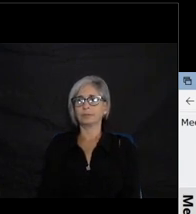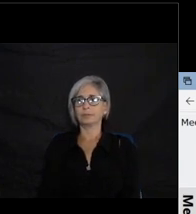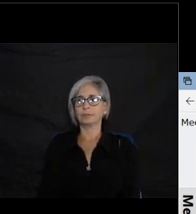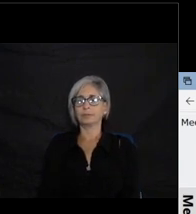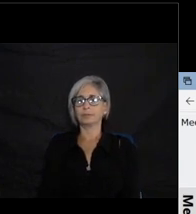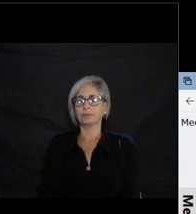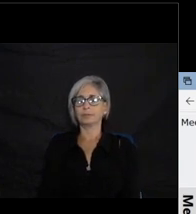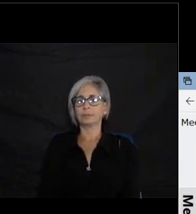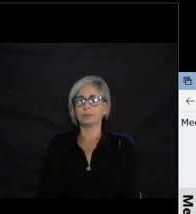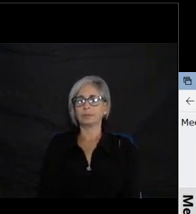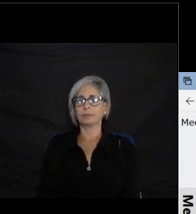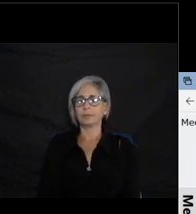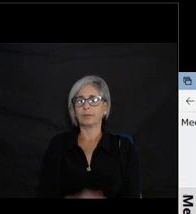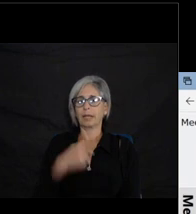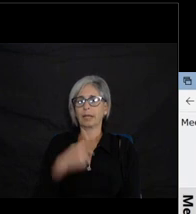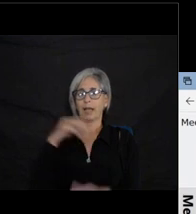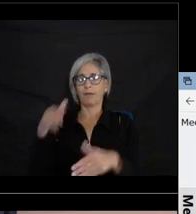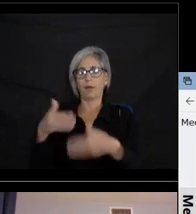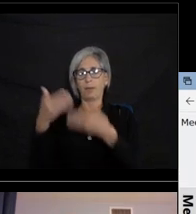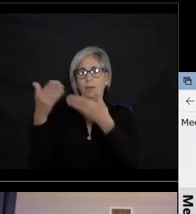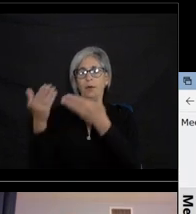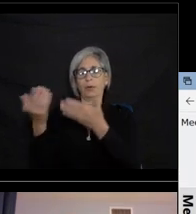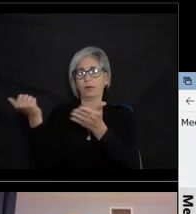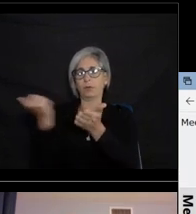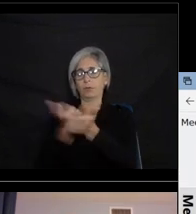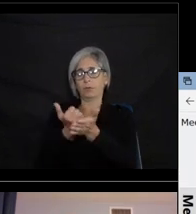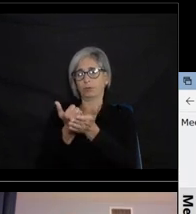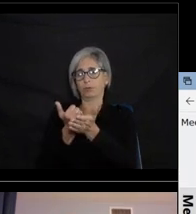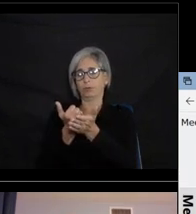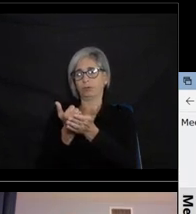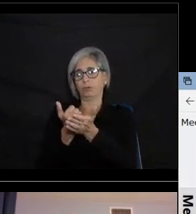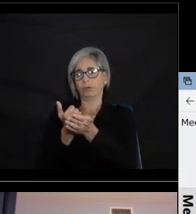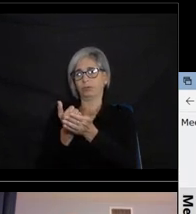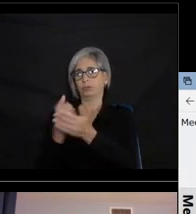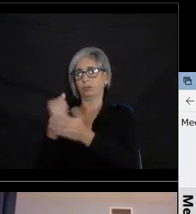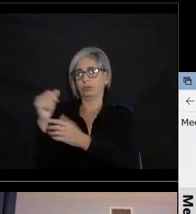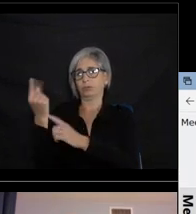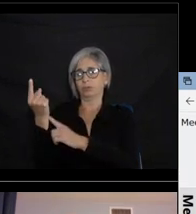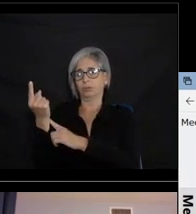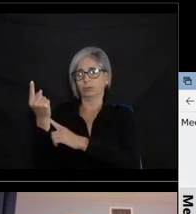All right. May I have a motion to approve? So move.